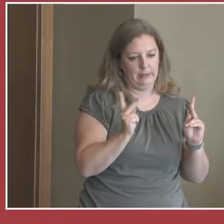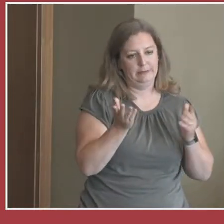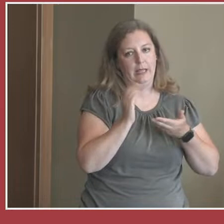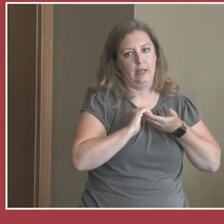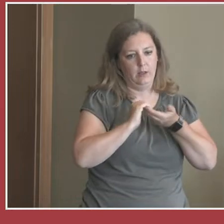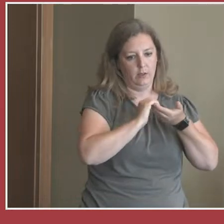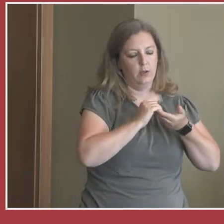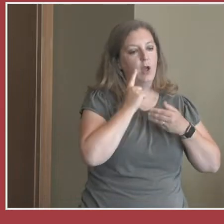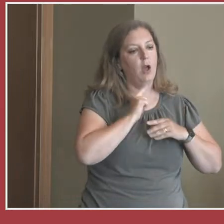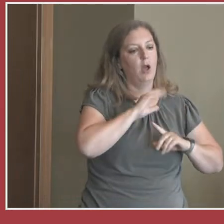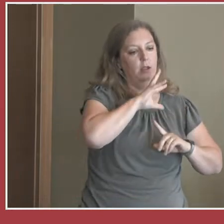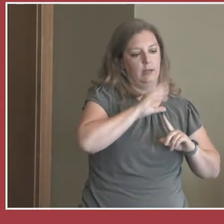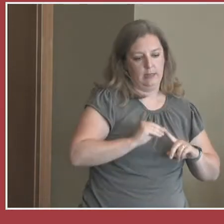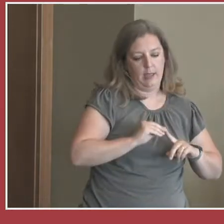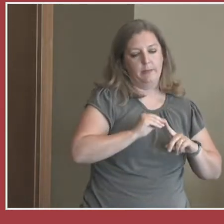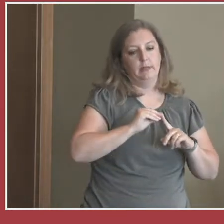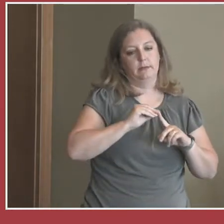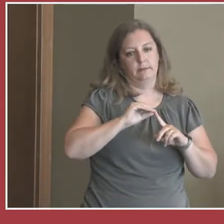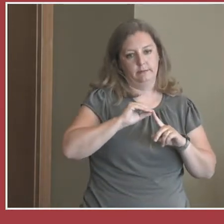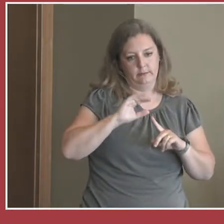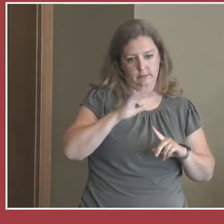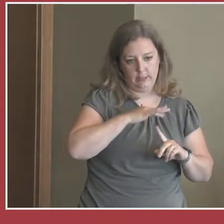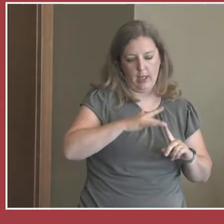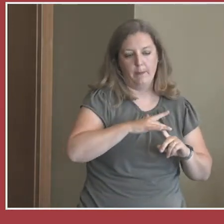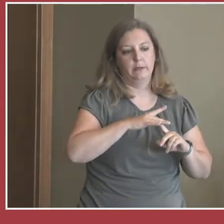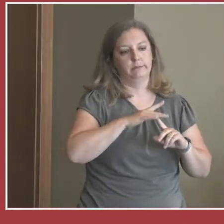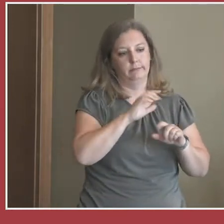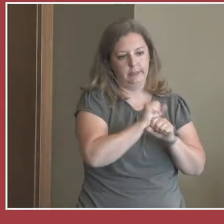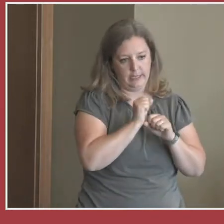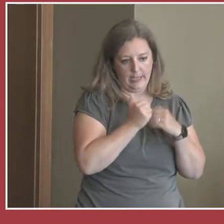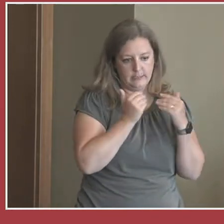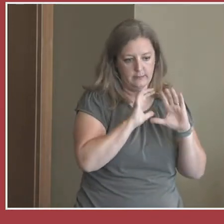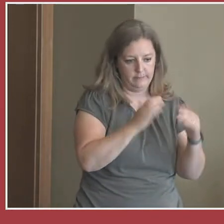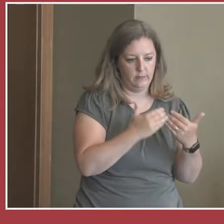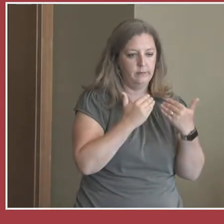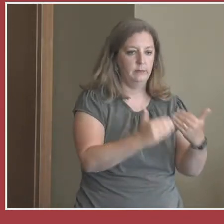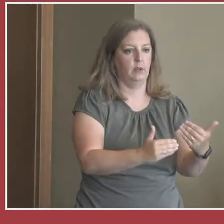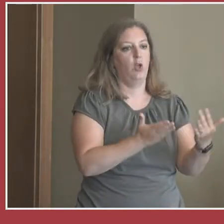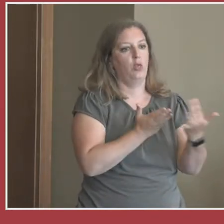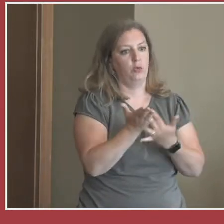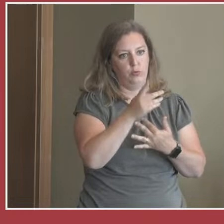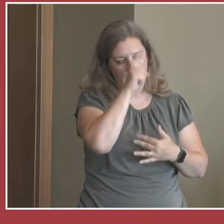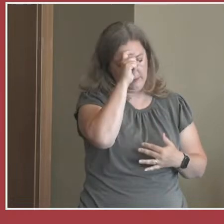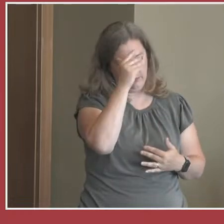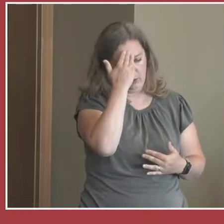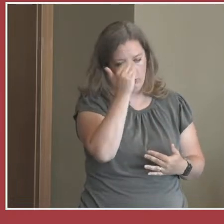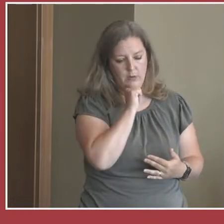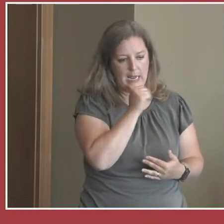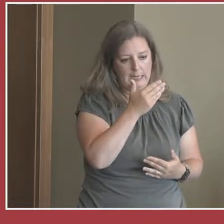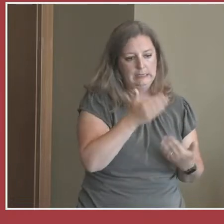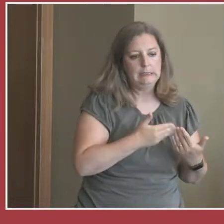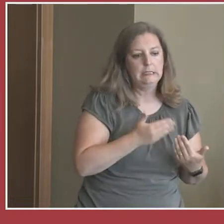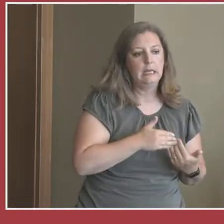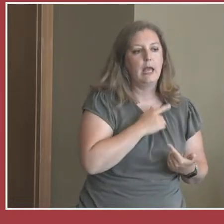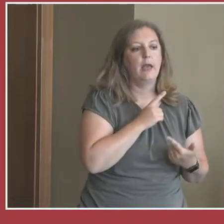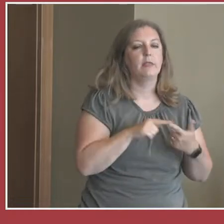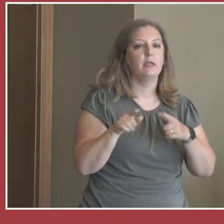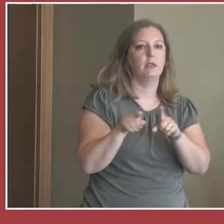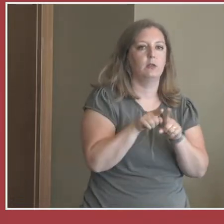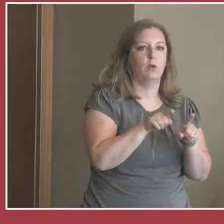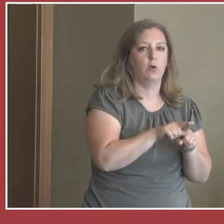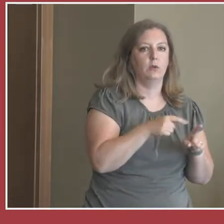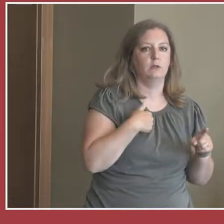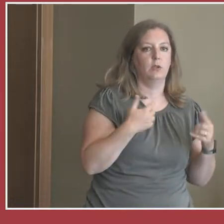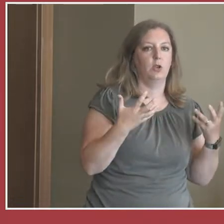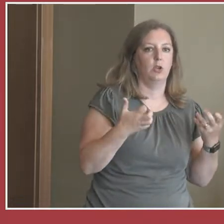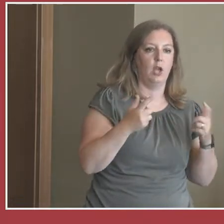collaborating on the Climate and Culture Task Force and carrying that momentum through summer. I know that's not easy. And then also I want